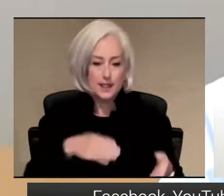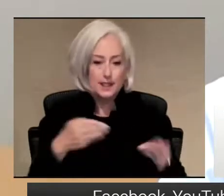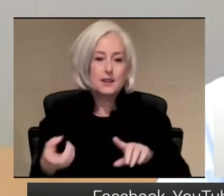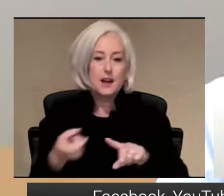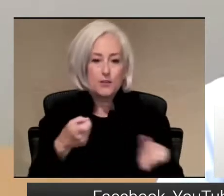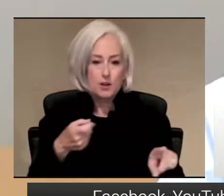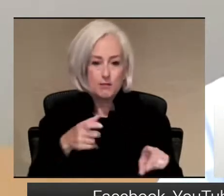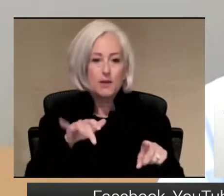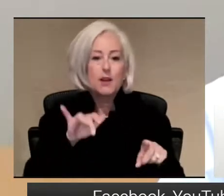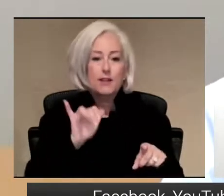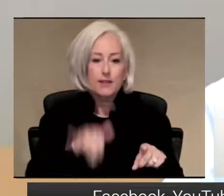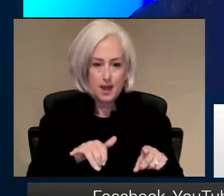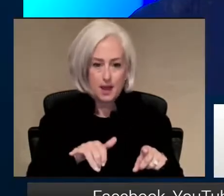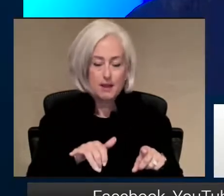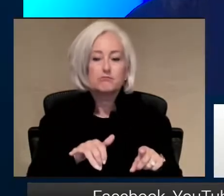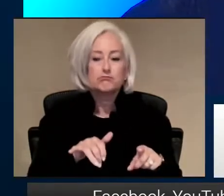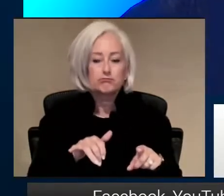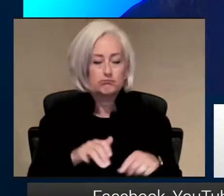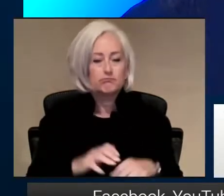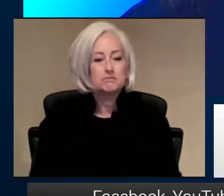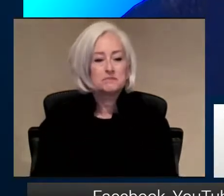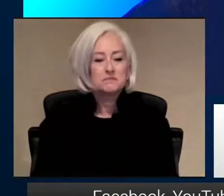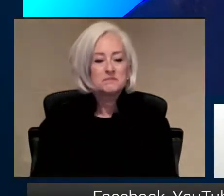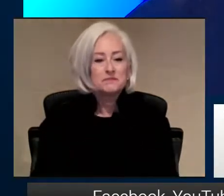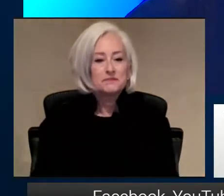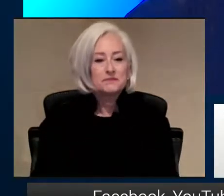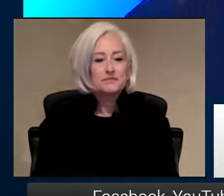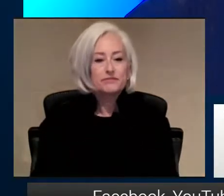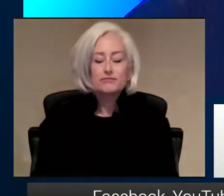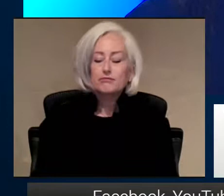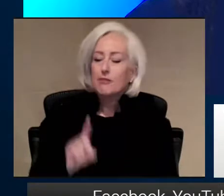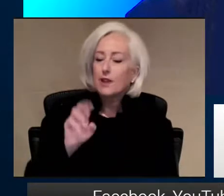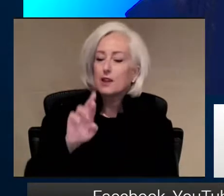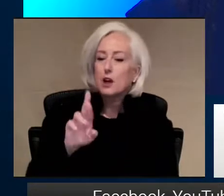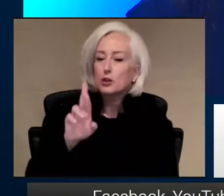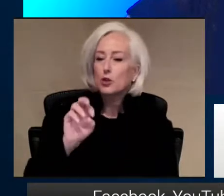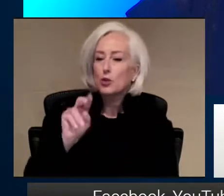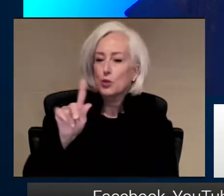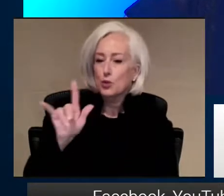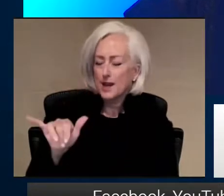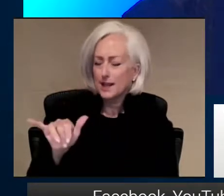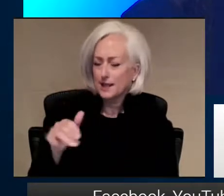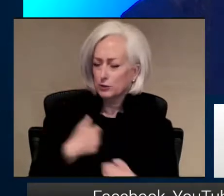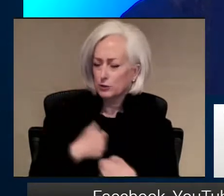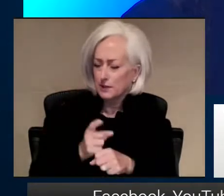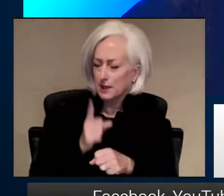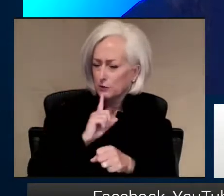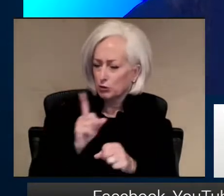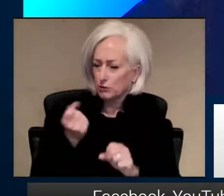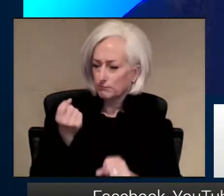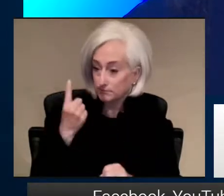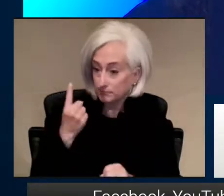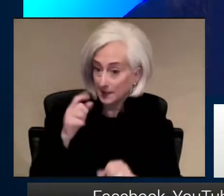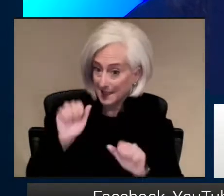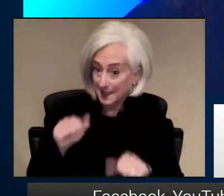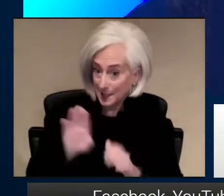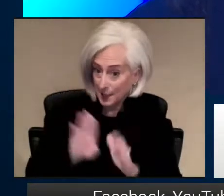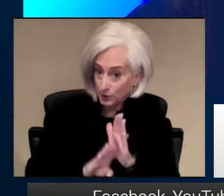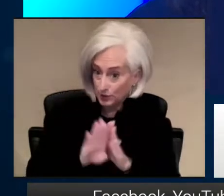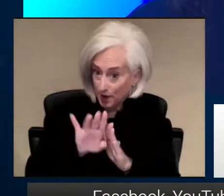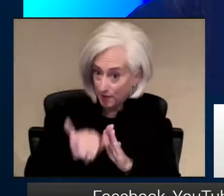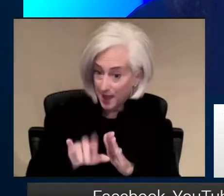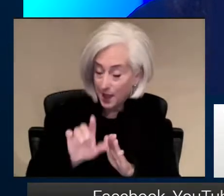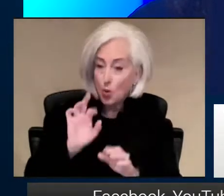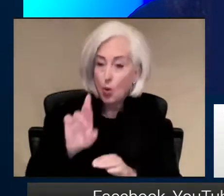as a consequence. Dr. Reddy, so just to clarify that, can you develop it, or is it only passed on